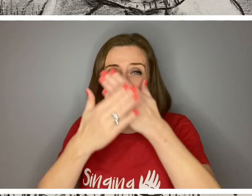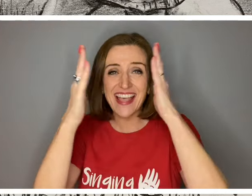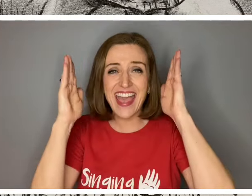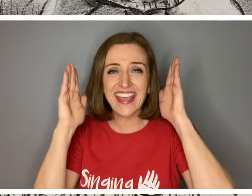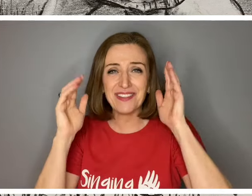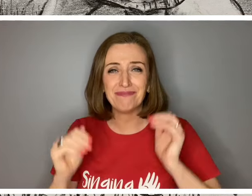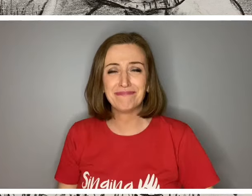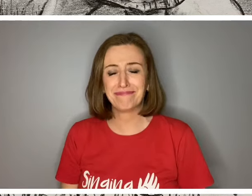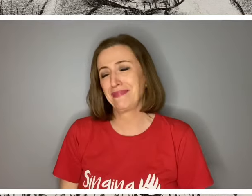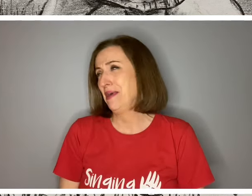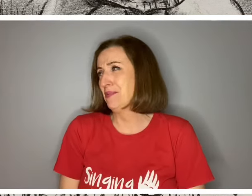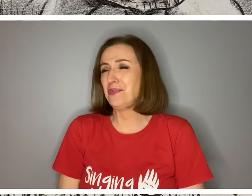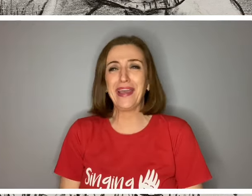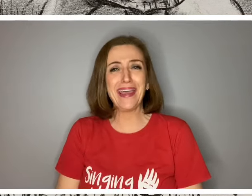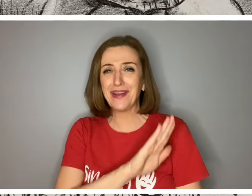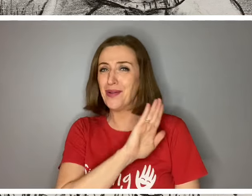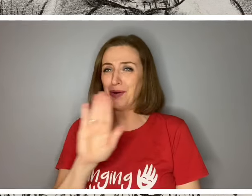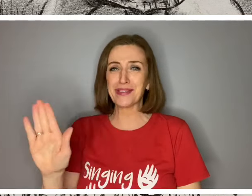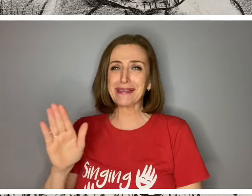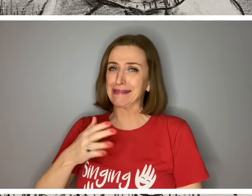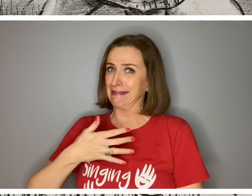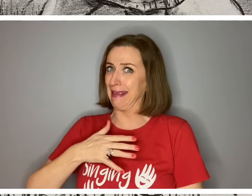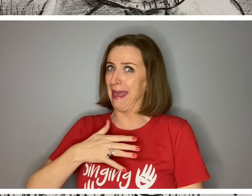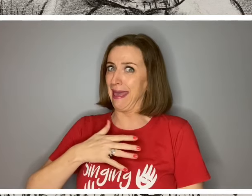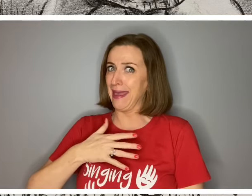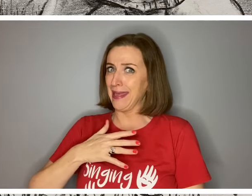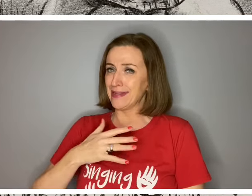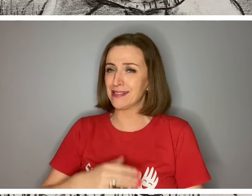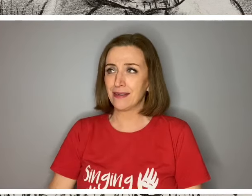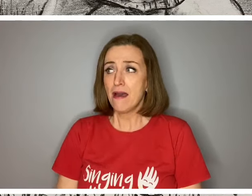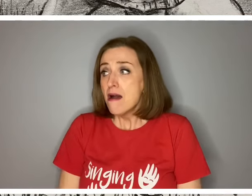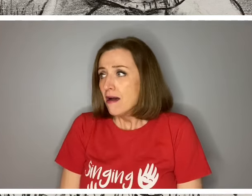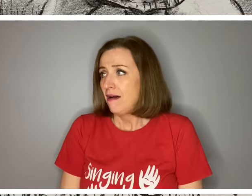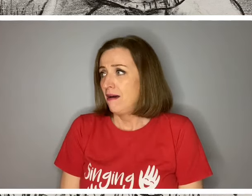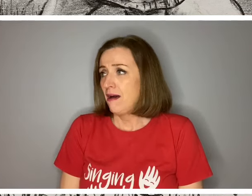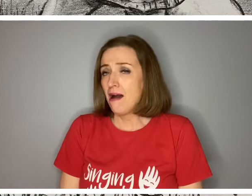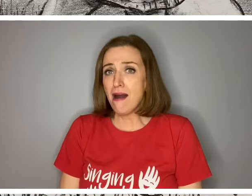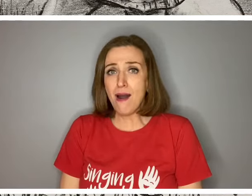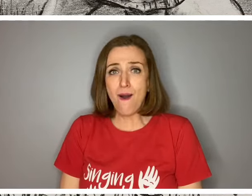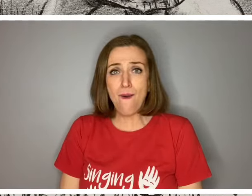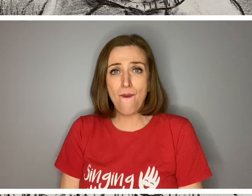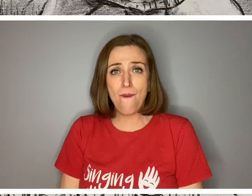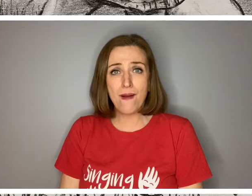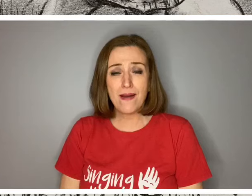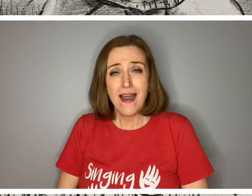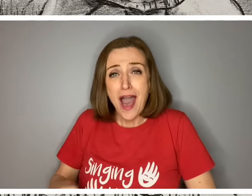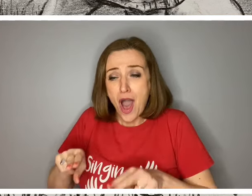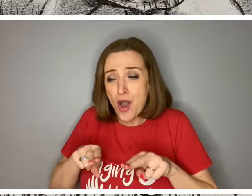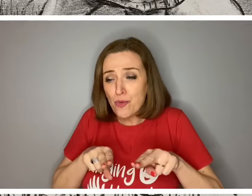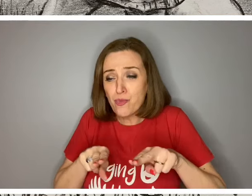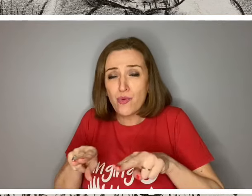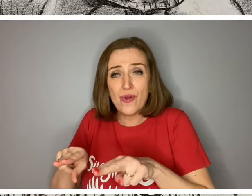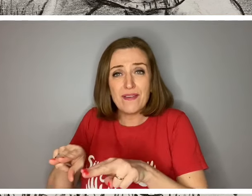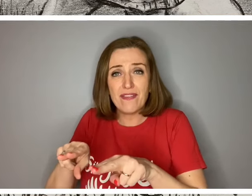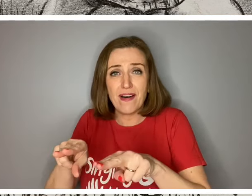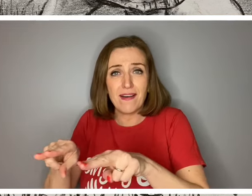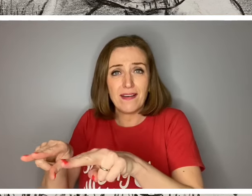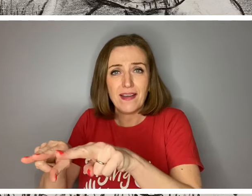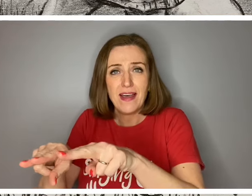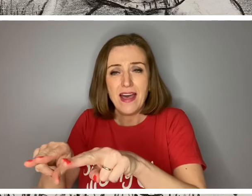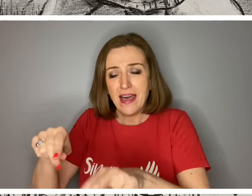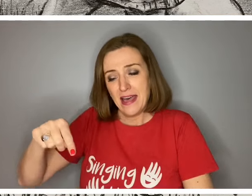beautiful day. We're not scared. Uh-oh, a